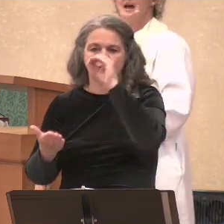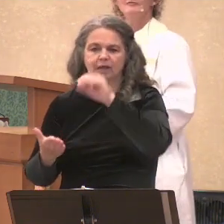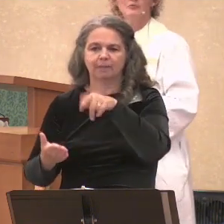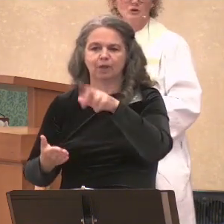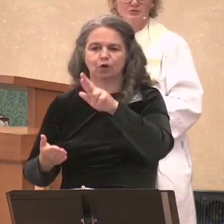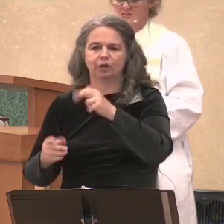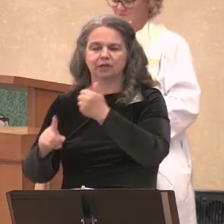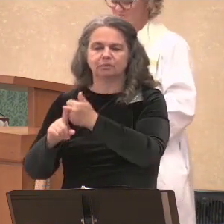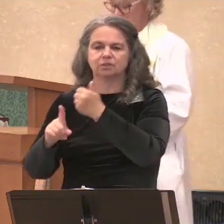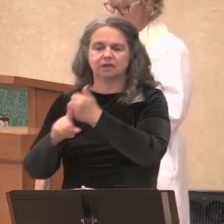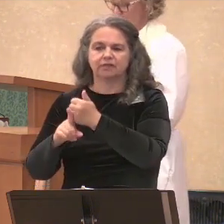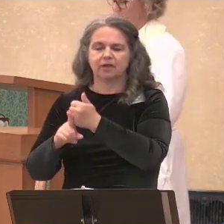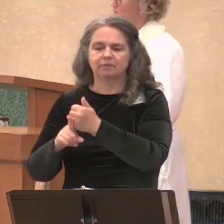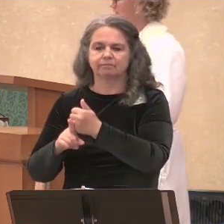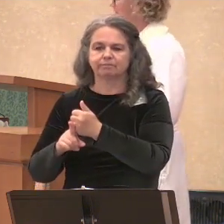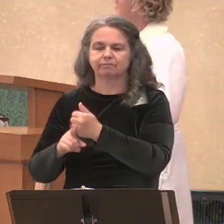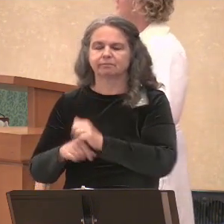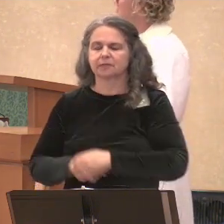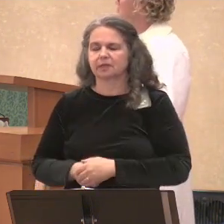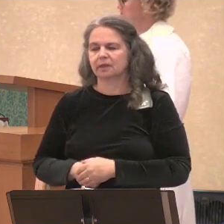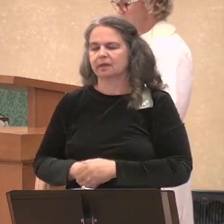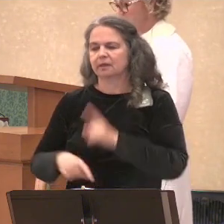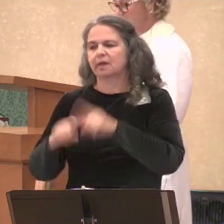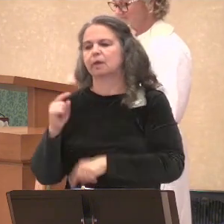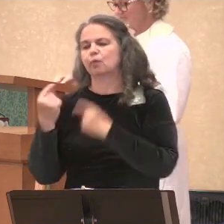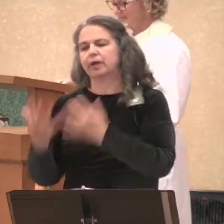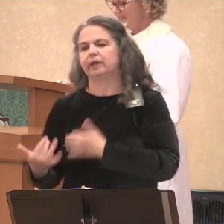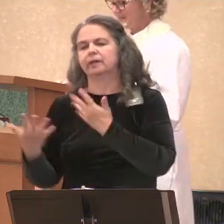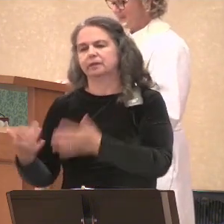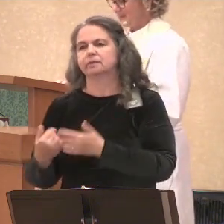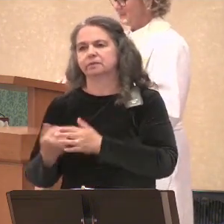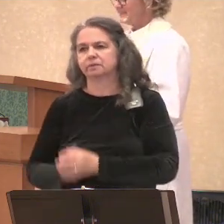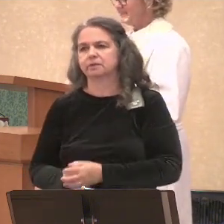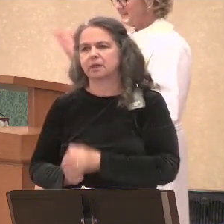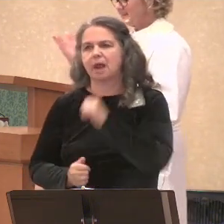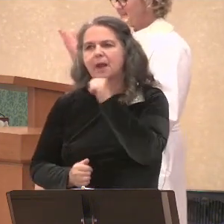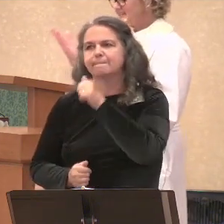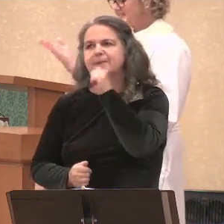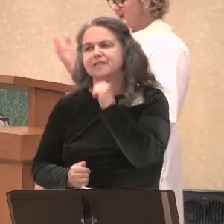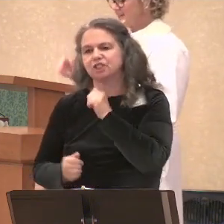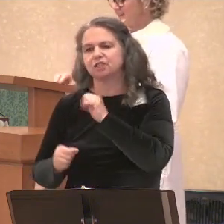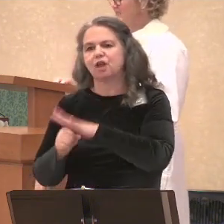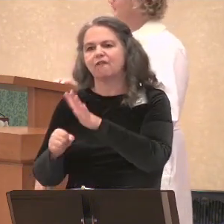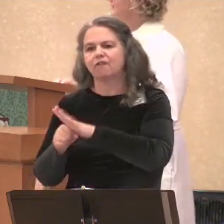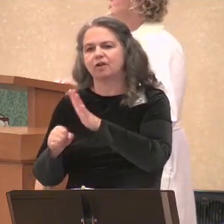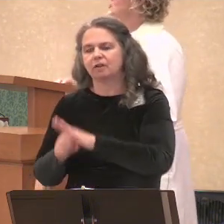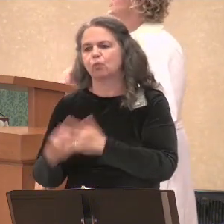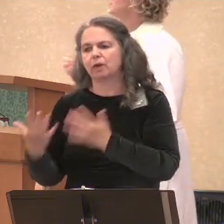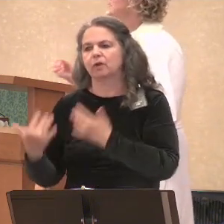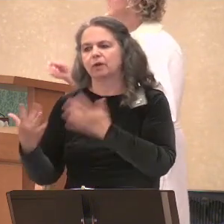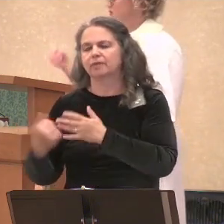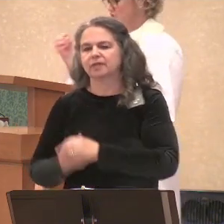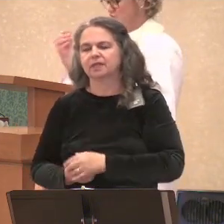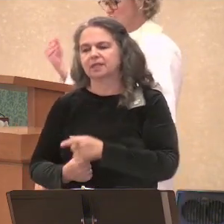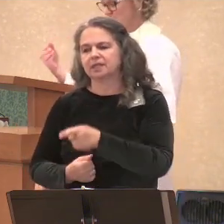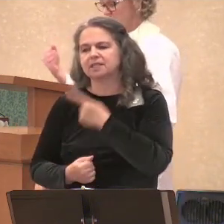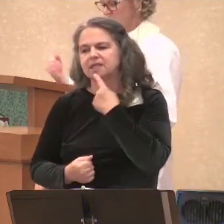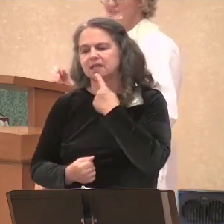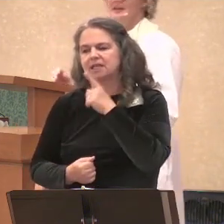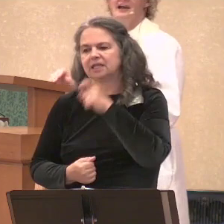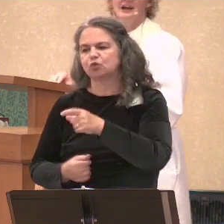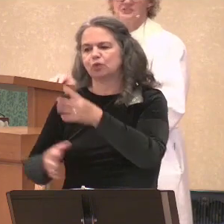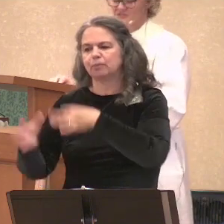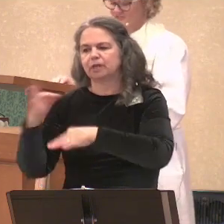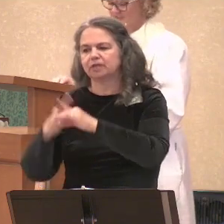may have grown impatient waiting for the Spirit. See, he said that they needed to replace